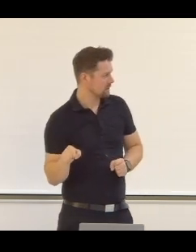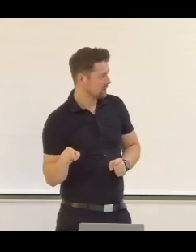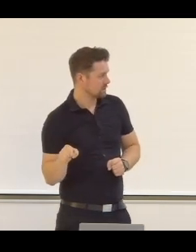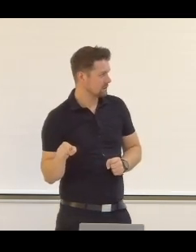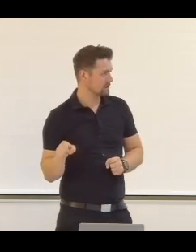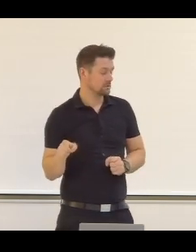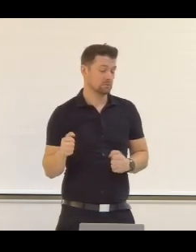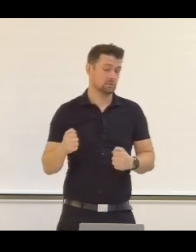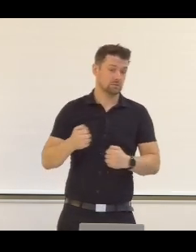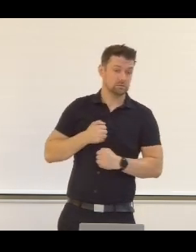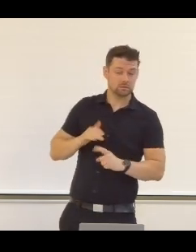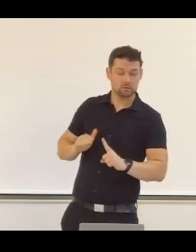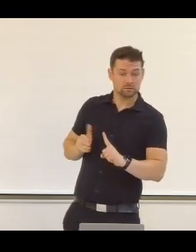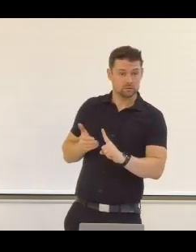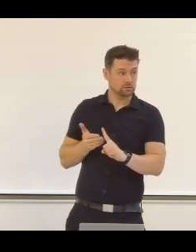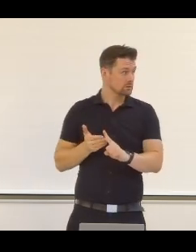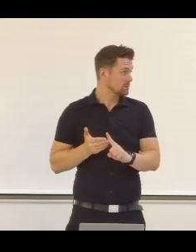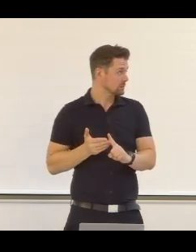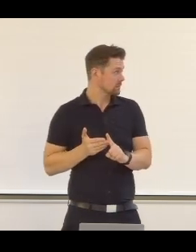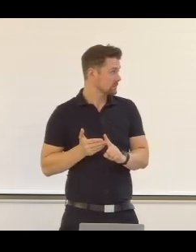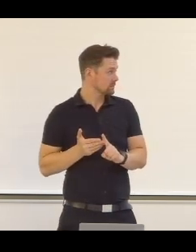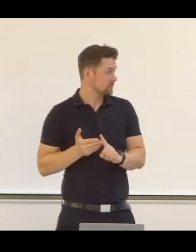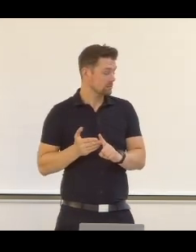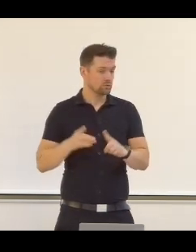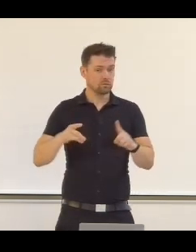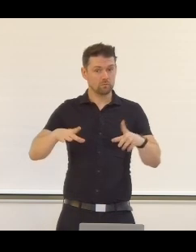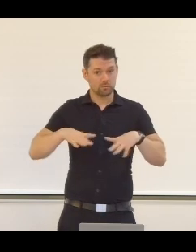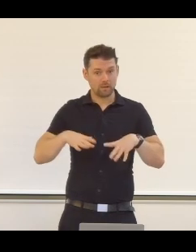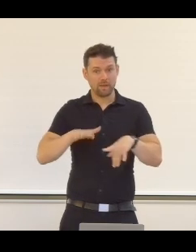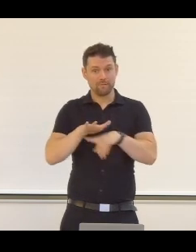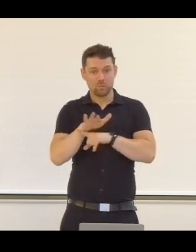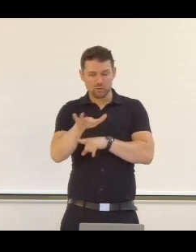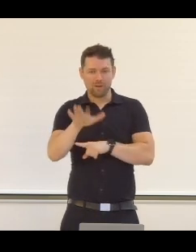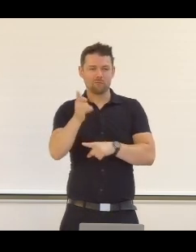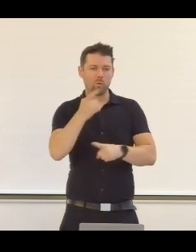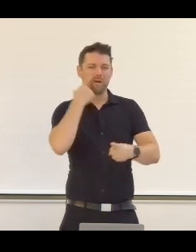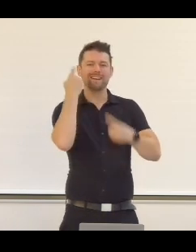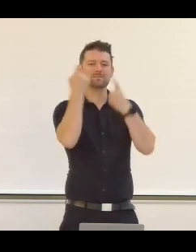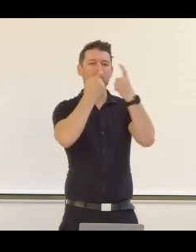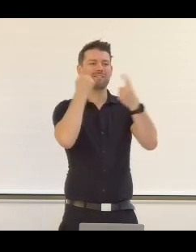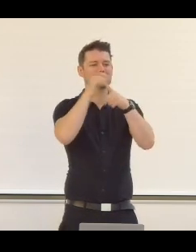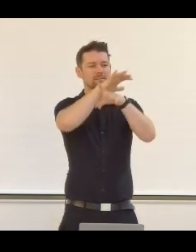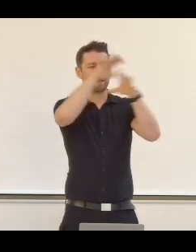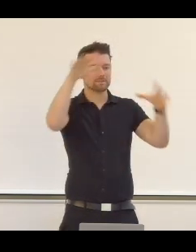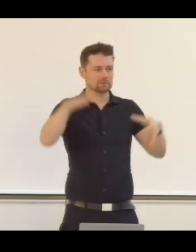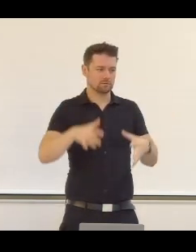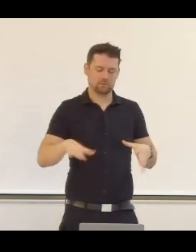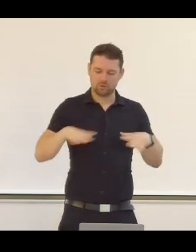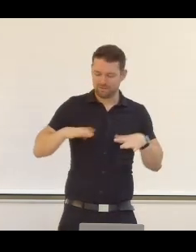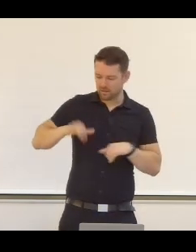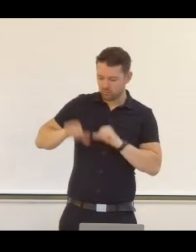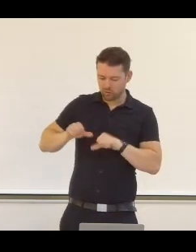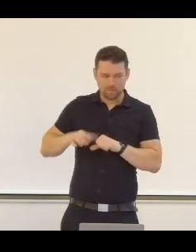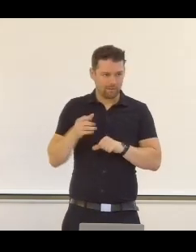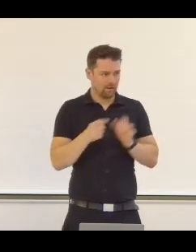our ambition, all those spaceships, our common ambition is to prepare the future of space exploration. So you already have big programs, ISS,